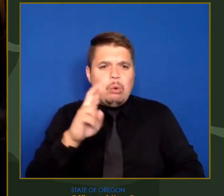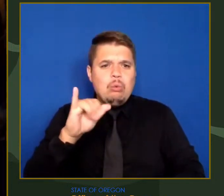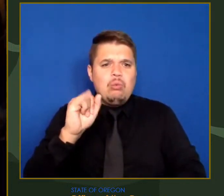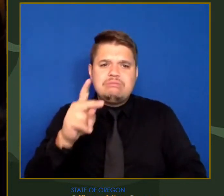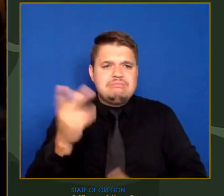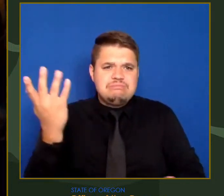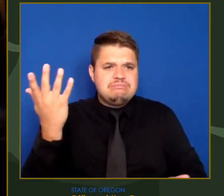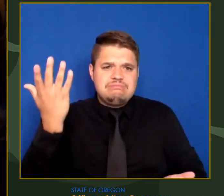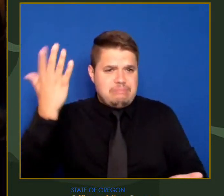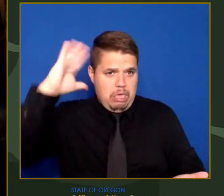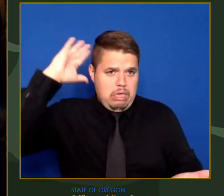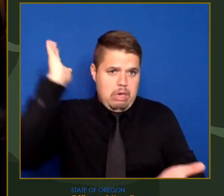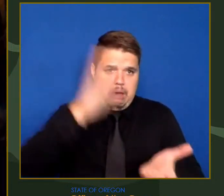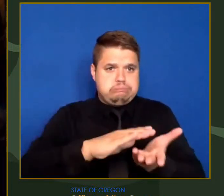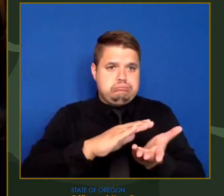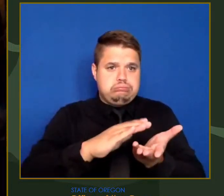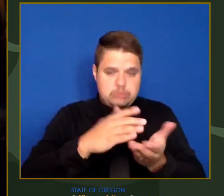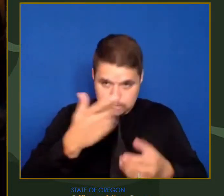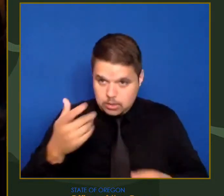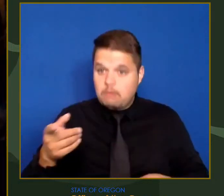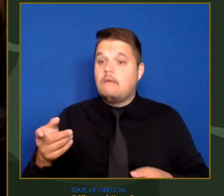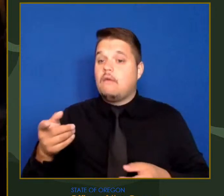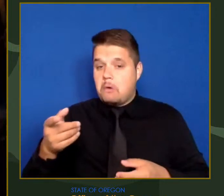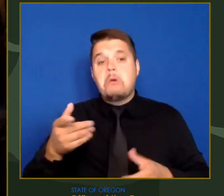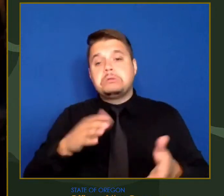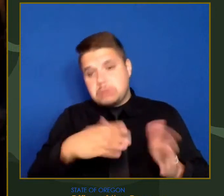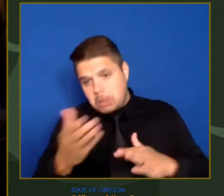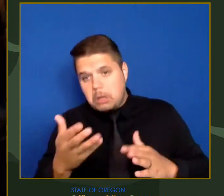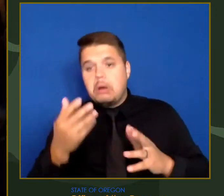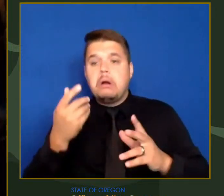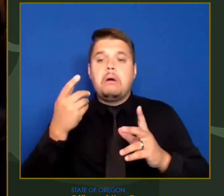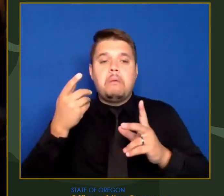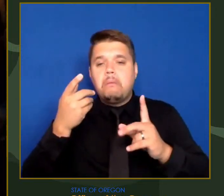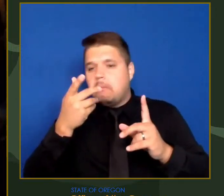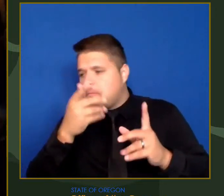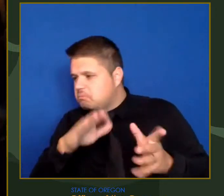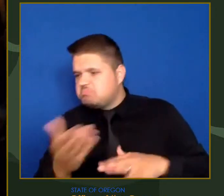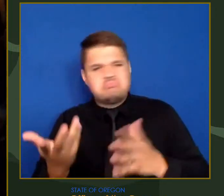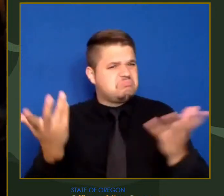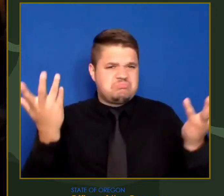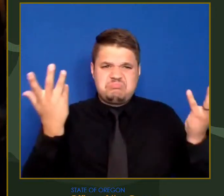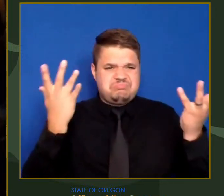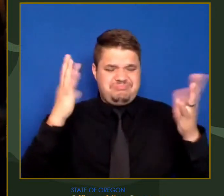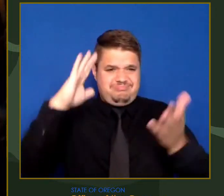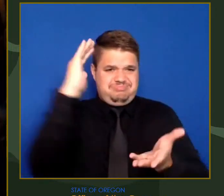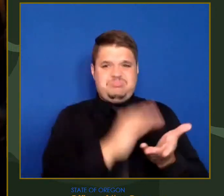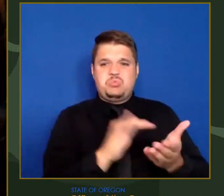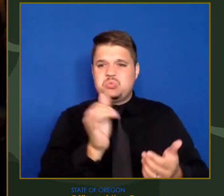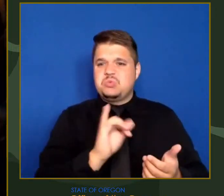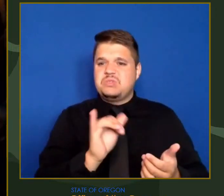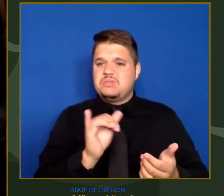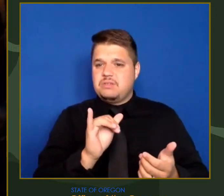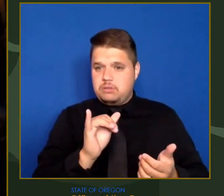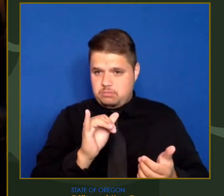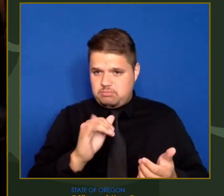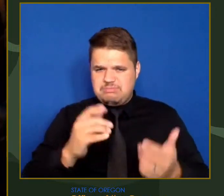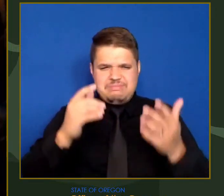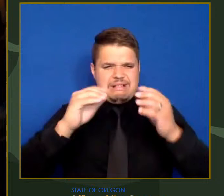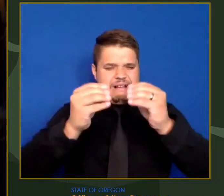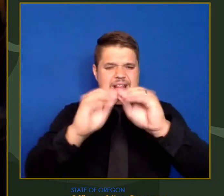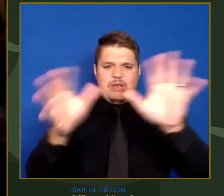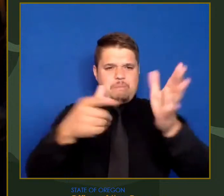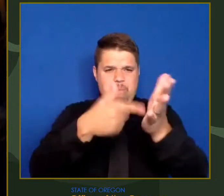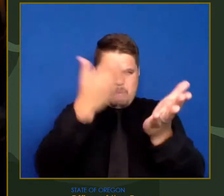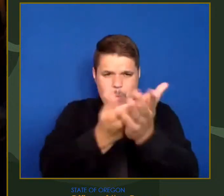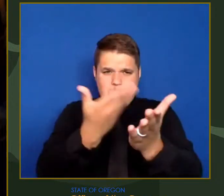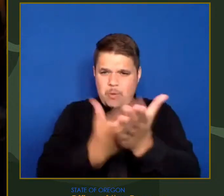or death associated with this virus. Let's look at the data that shows the stark contrast between the two COVID-19